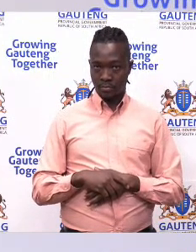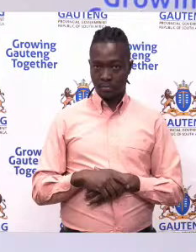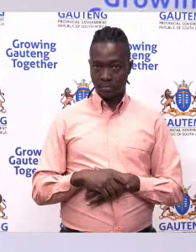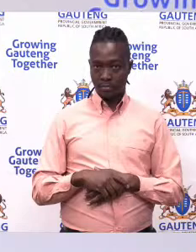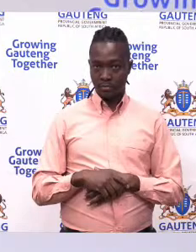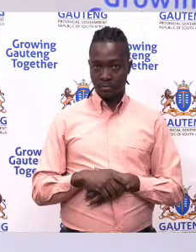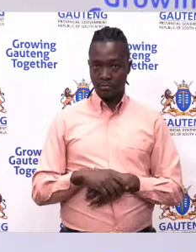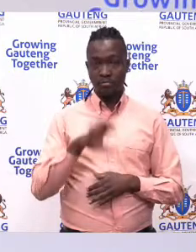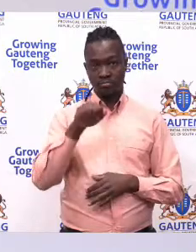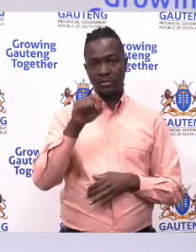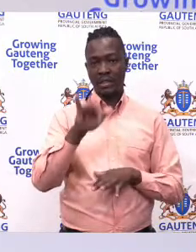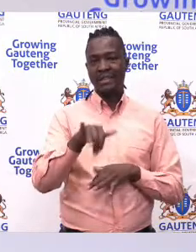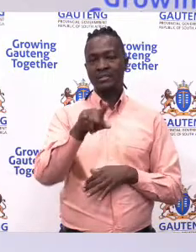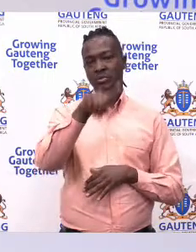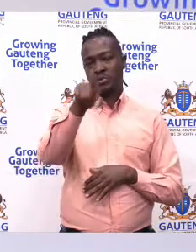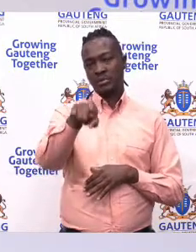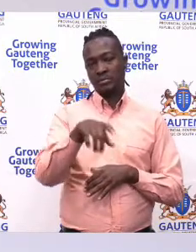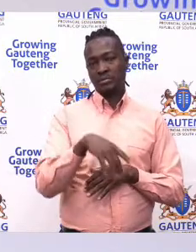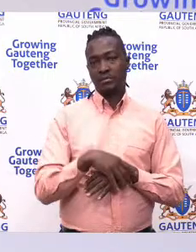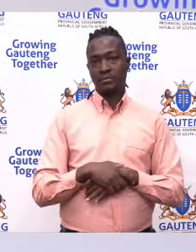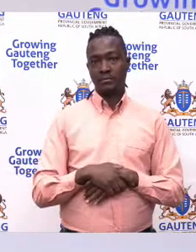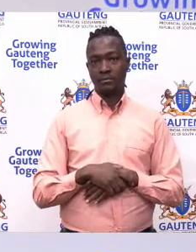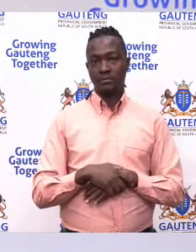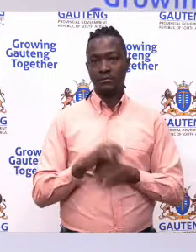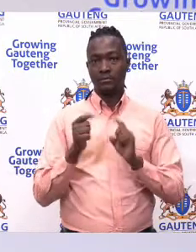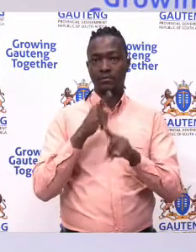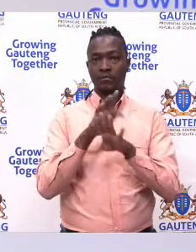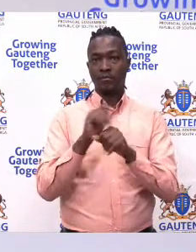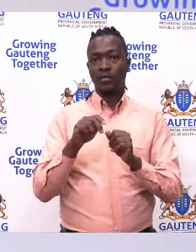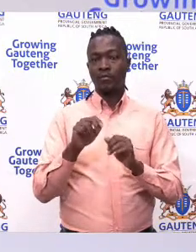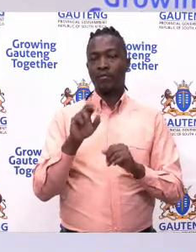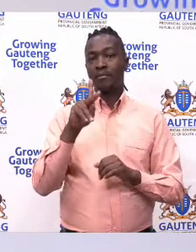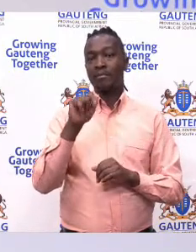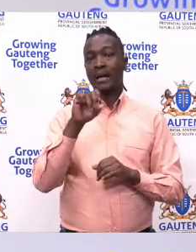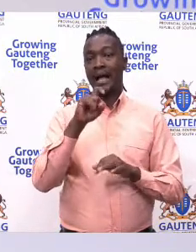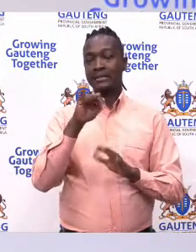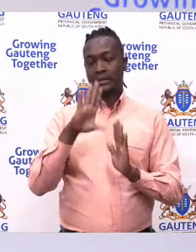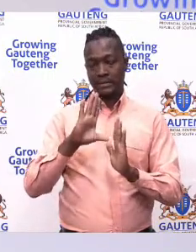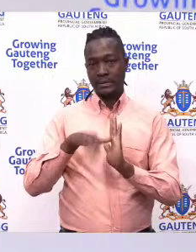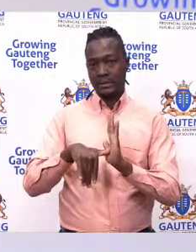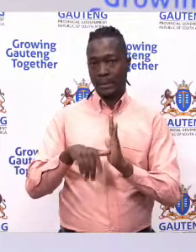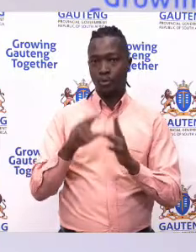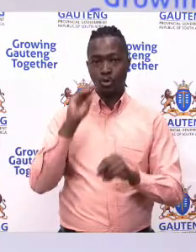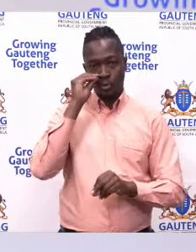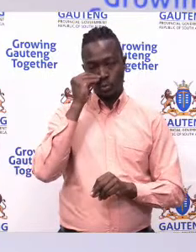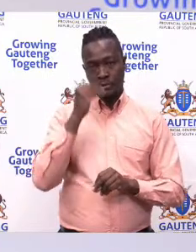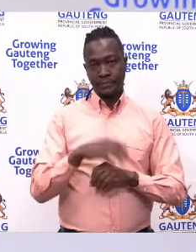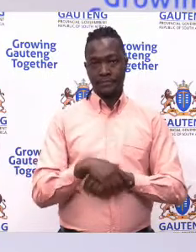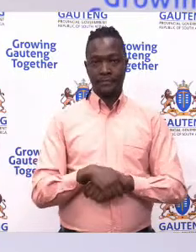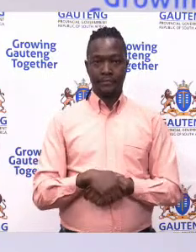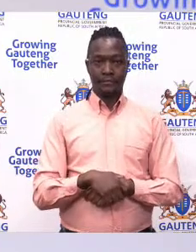Okay, yeah, that's the question from Kasi Disabled.